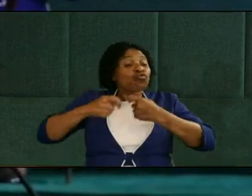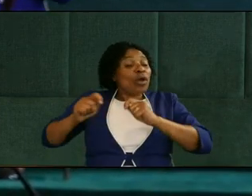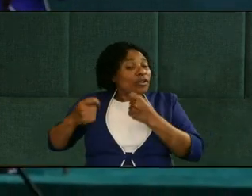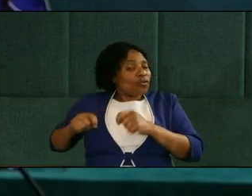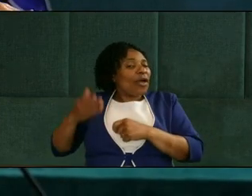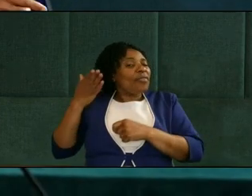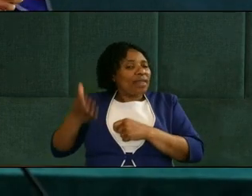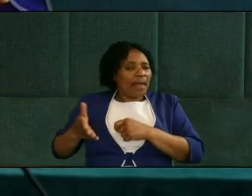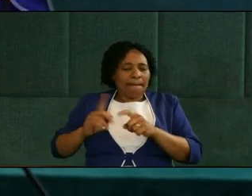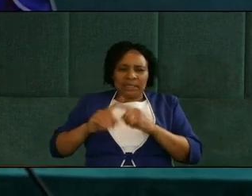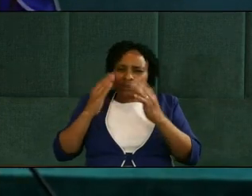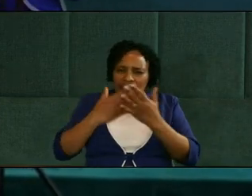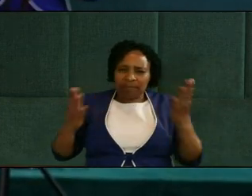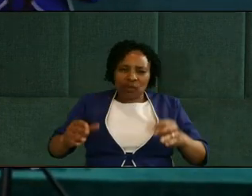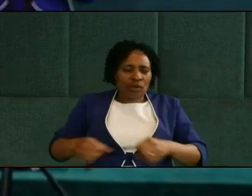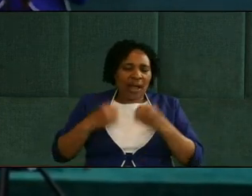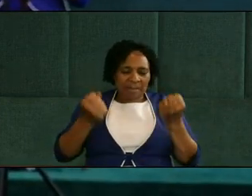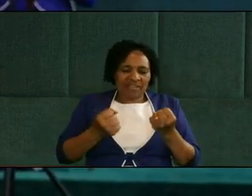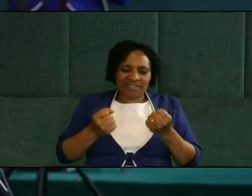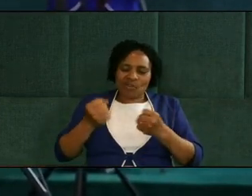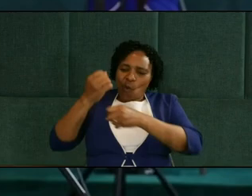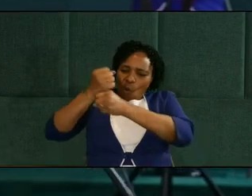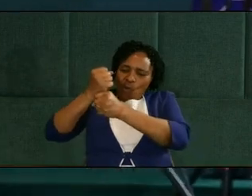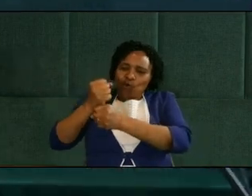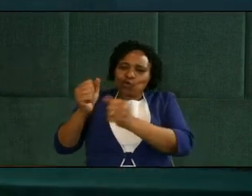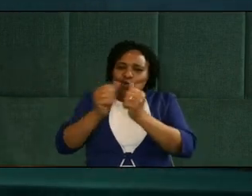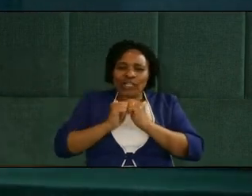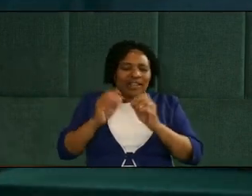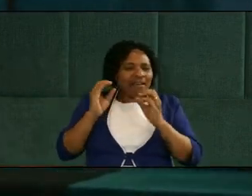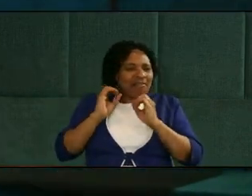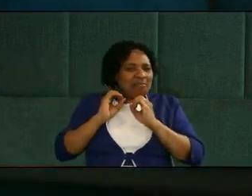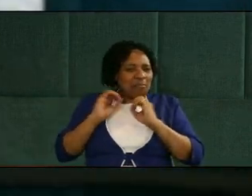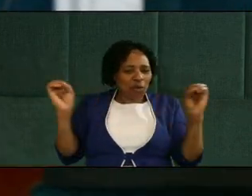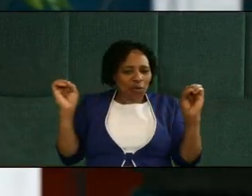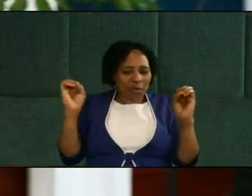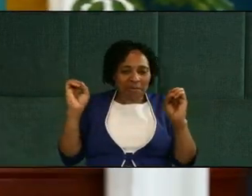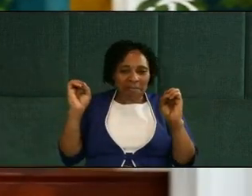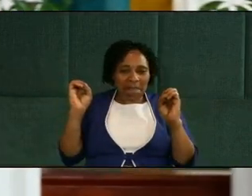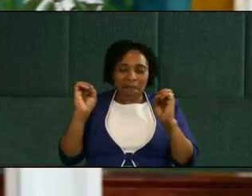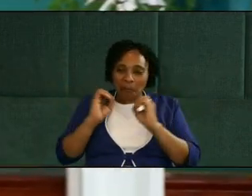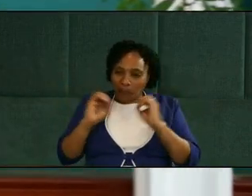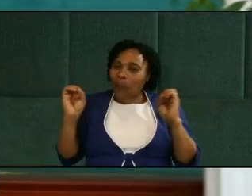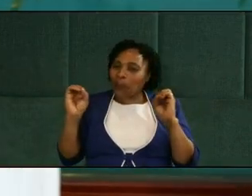united, but something will happen. They will not hold together. Oh, something did happen.